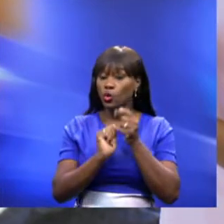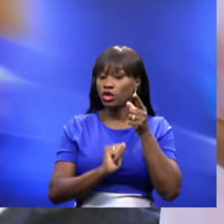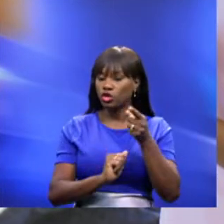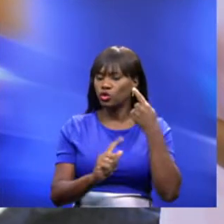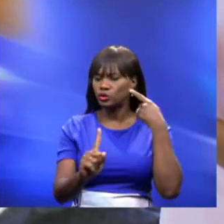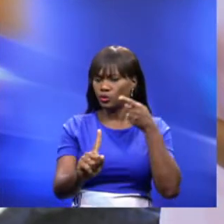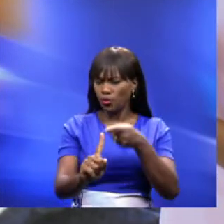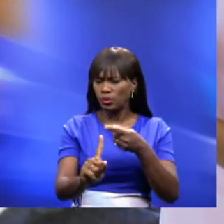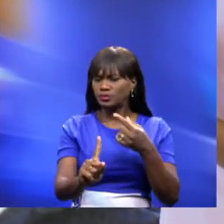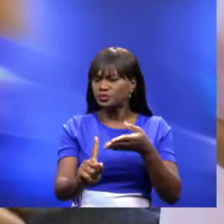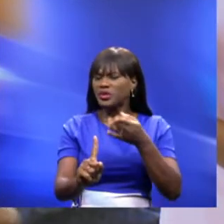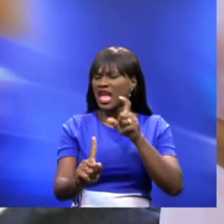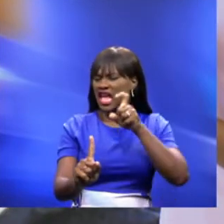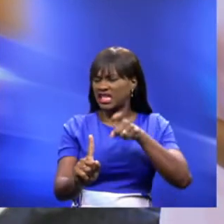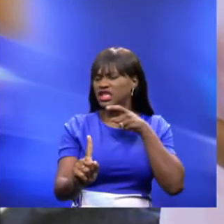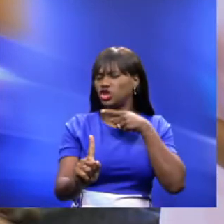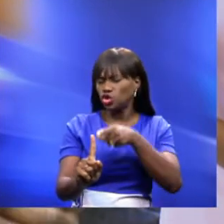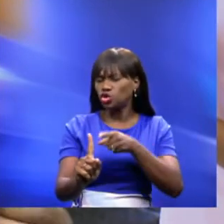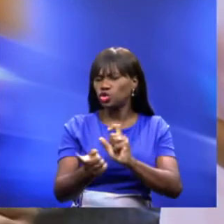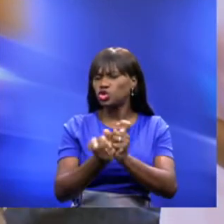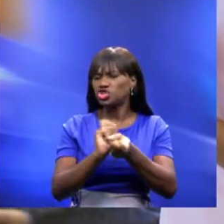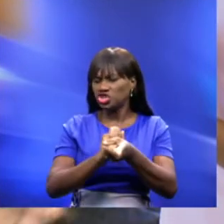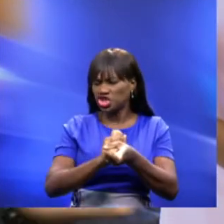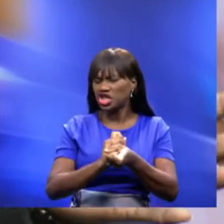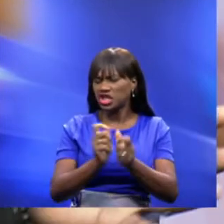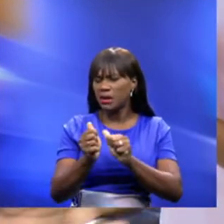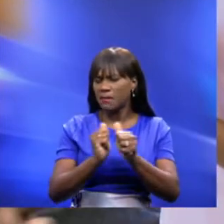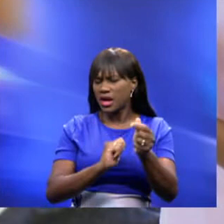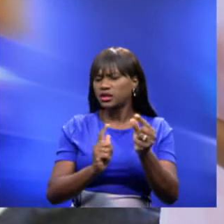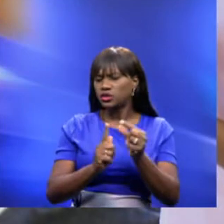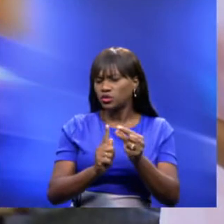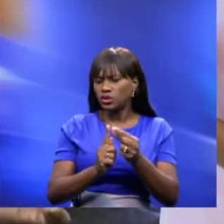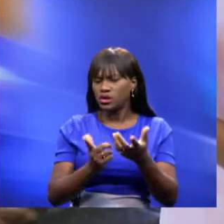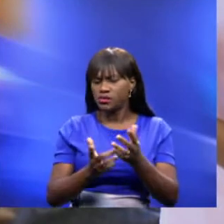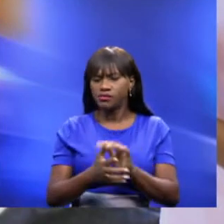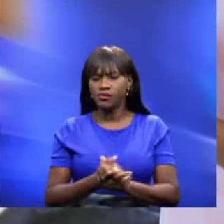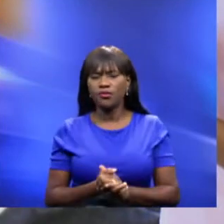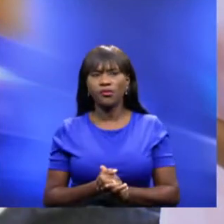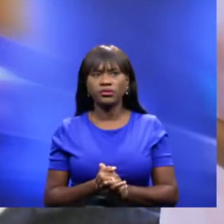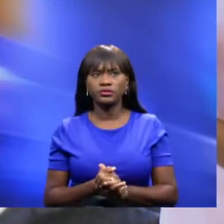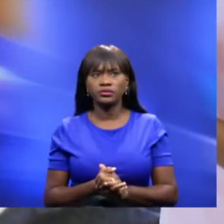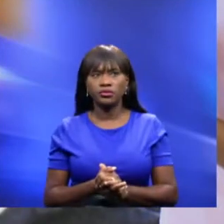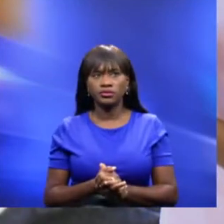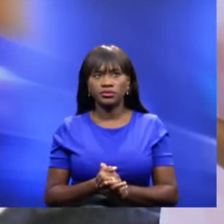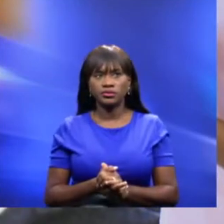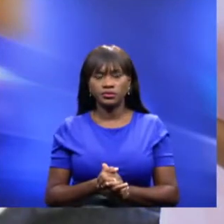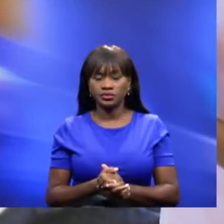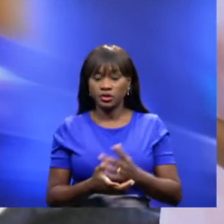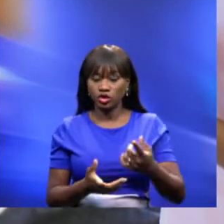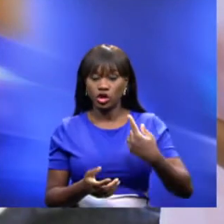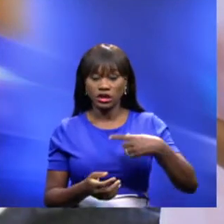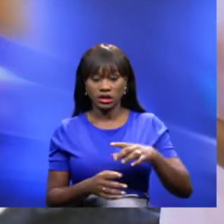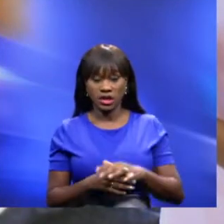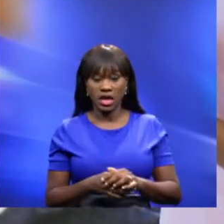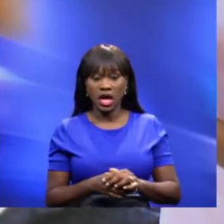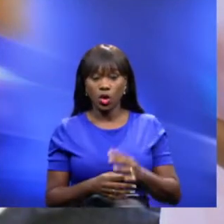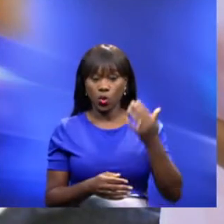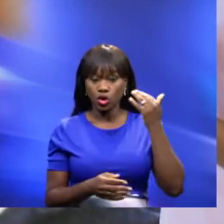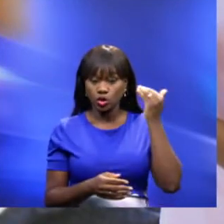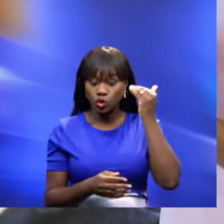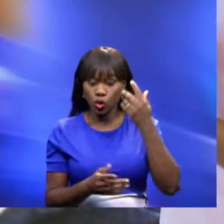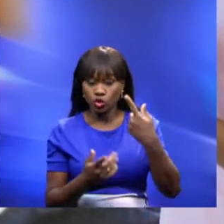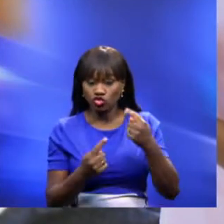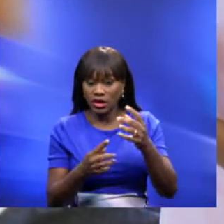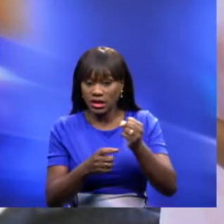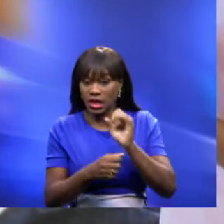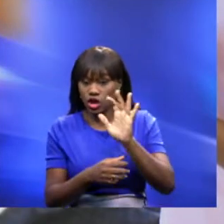would say, I need something happen. We're looking at, let's say, a suspect. And we know that he is trying to infiltrate your phone, and